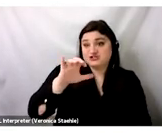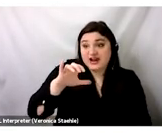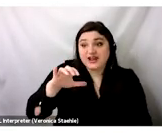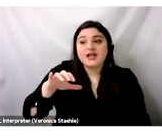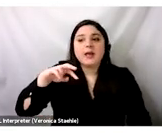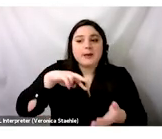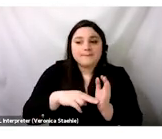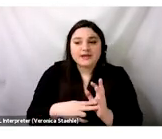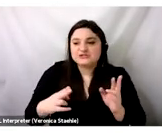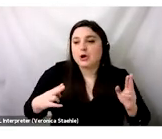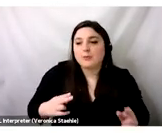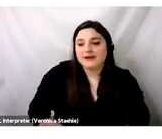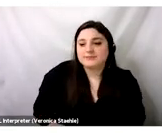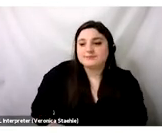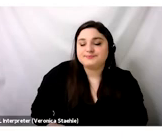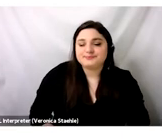like